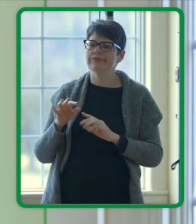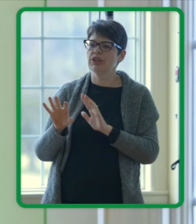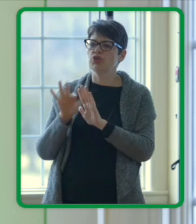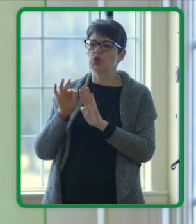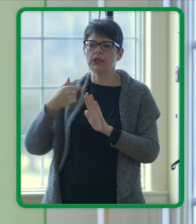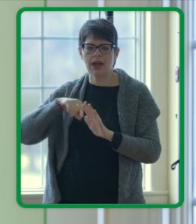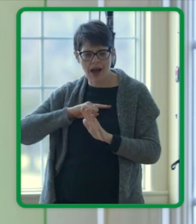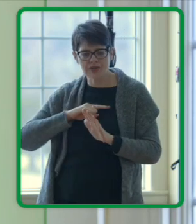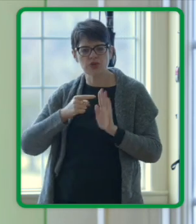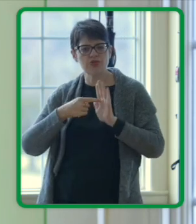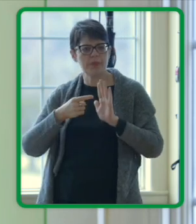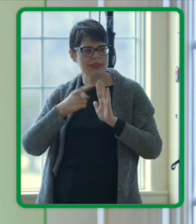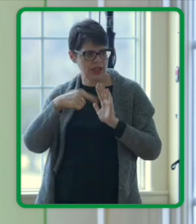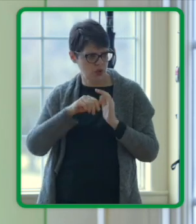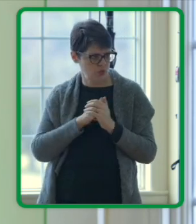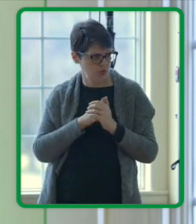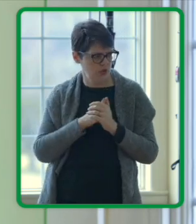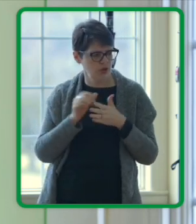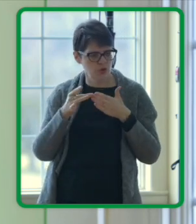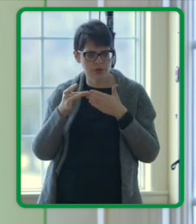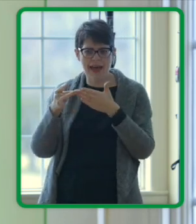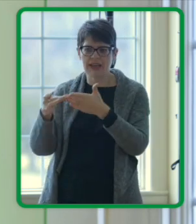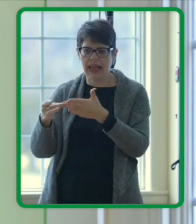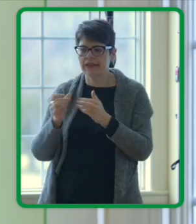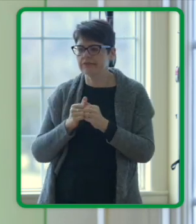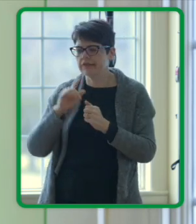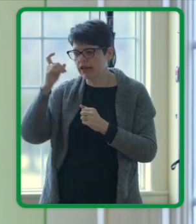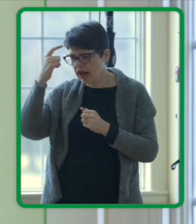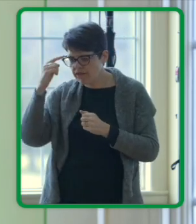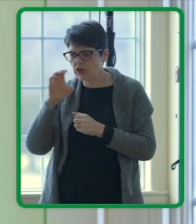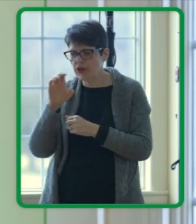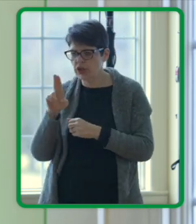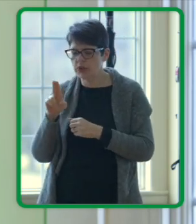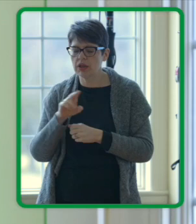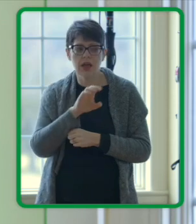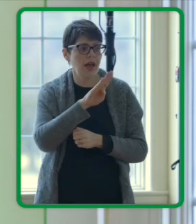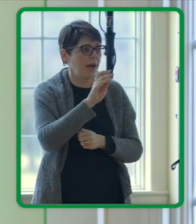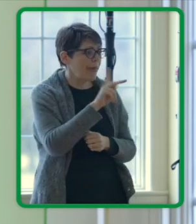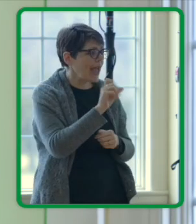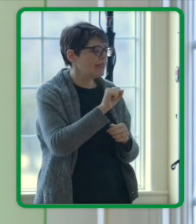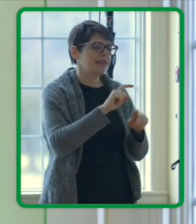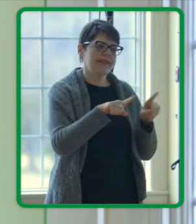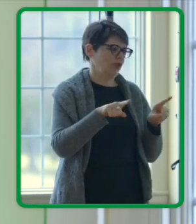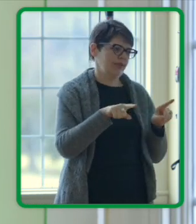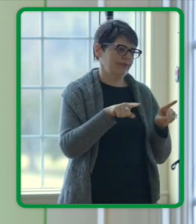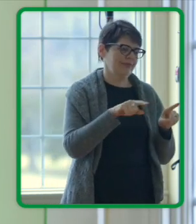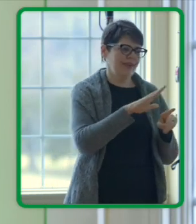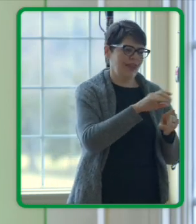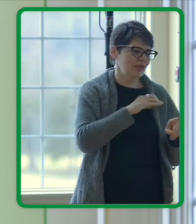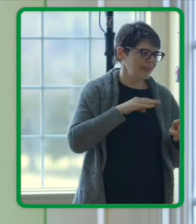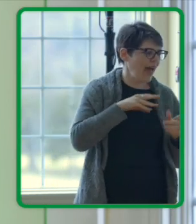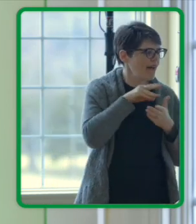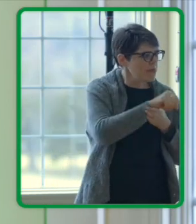and governing of your credit union. We're not like banks who have paid corporators and directors looking out